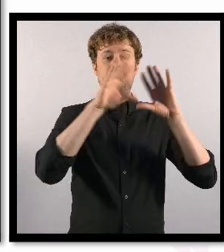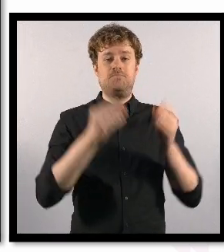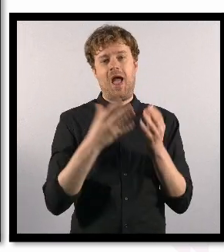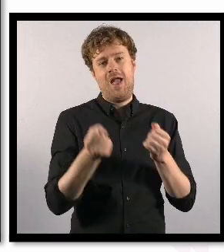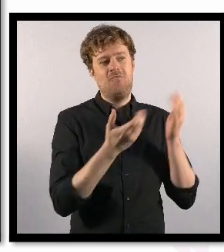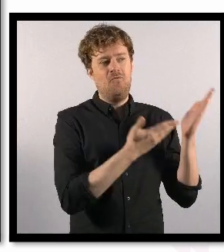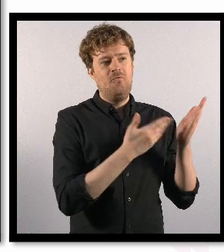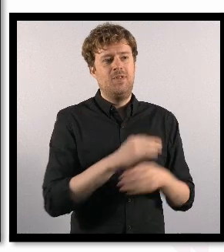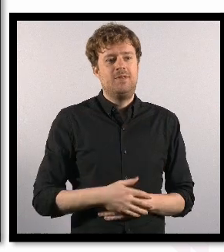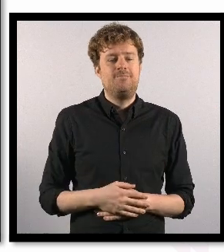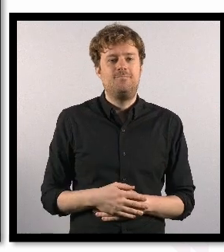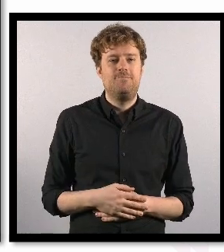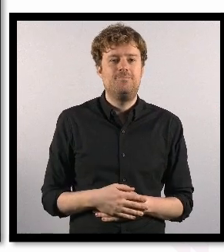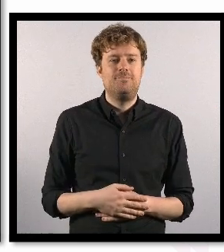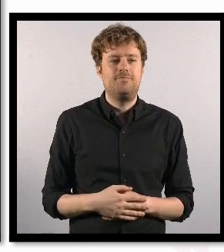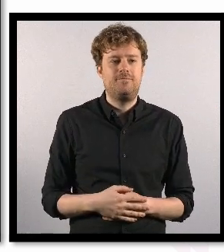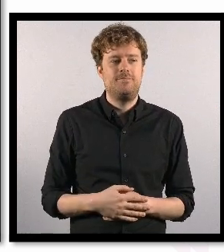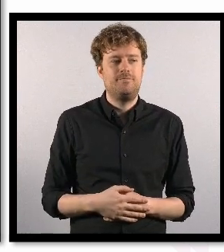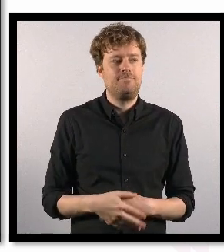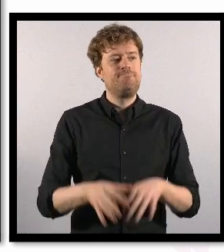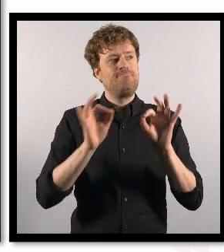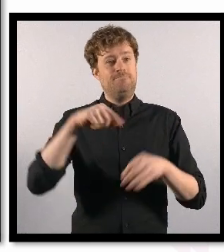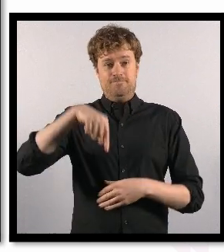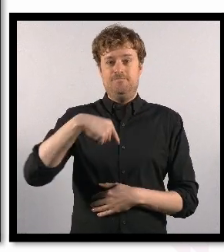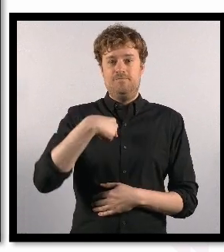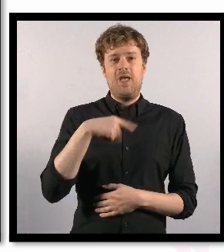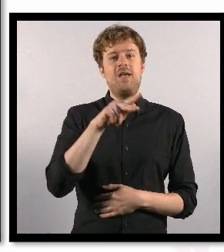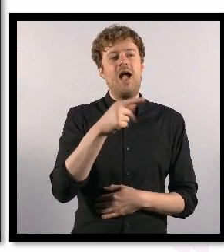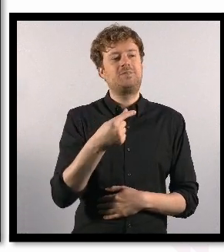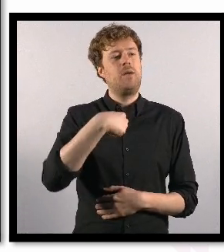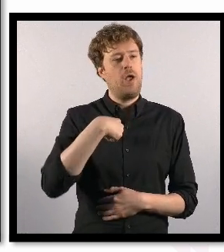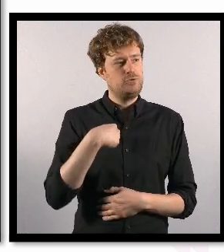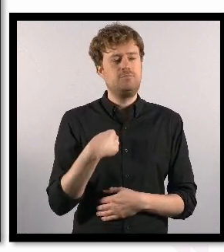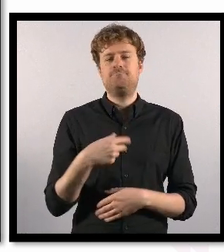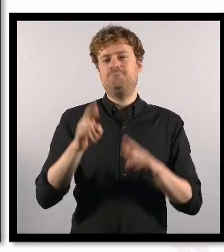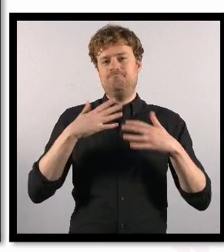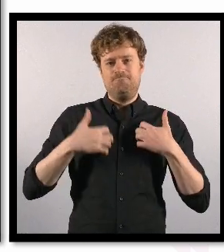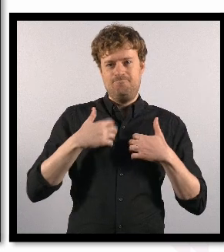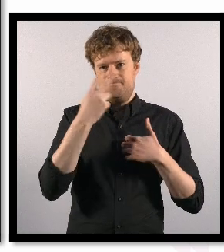to seeing how you can shape the open source ecosystem. Thank you, and enjoy the rest of the conference.